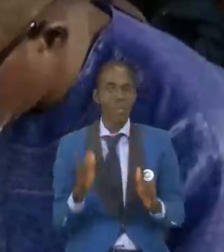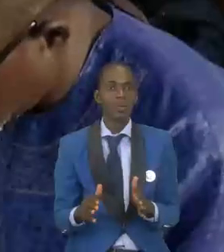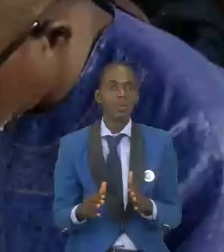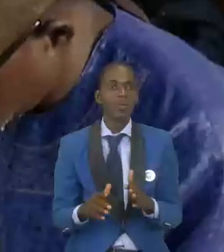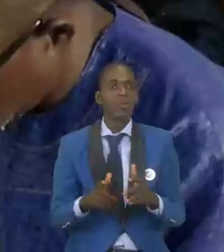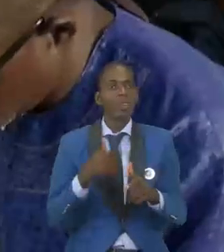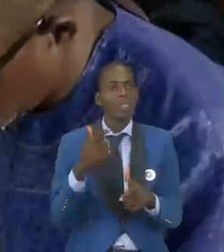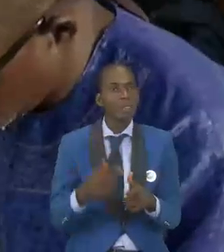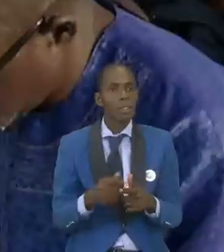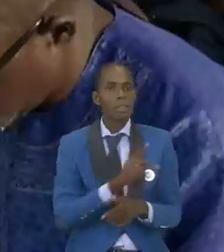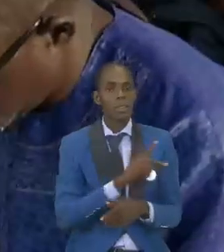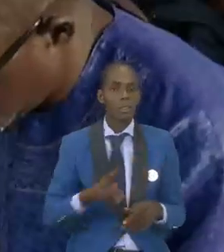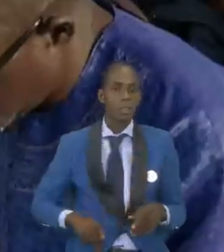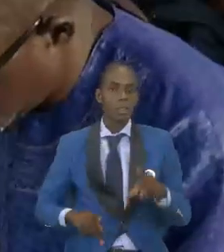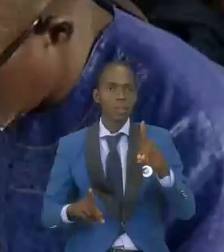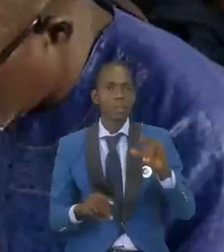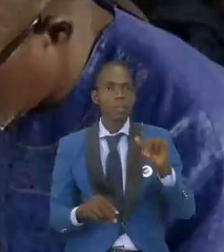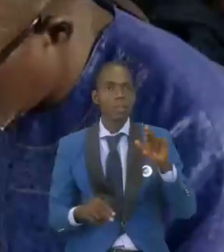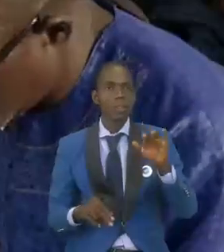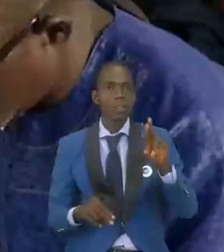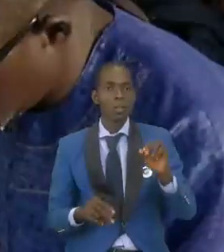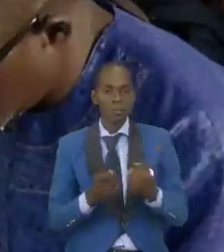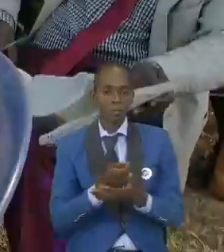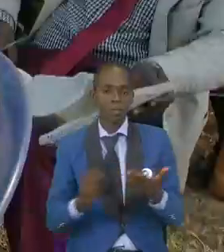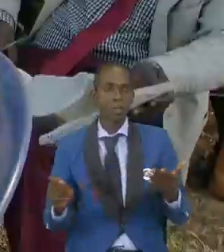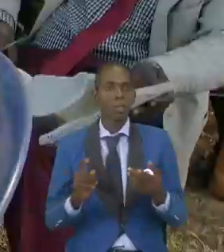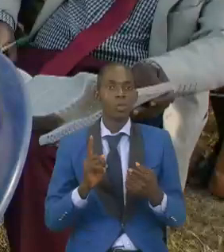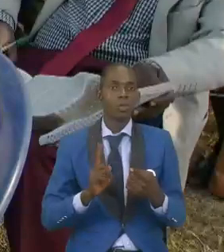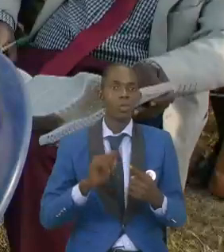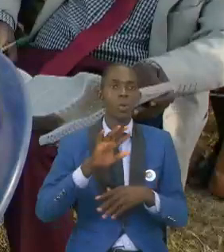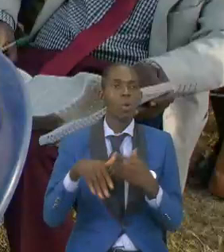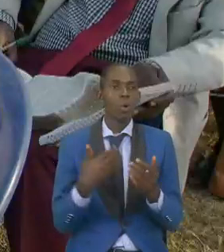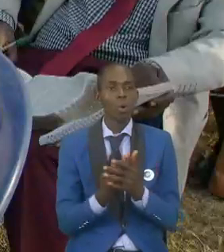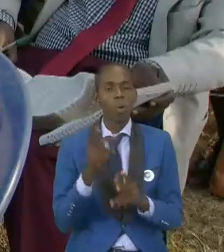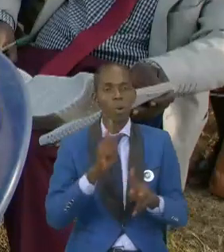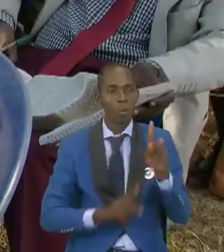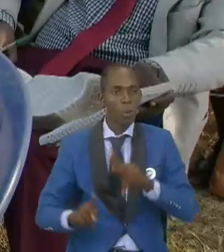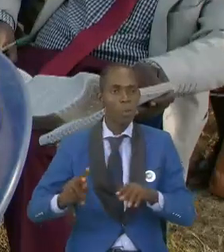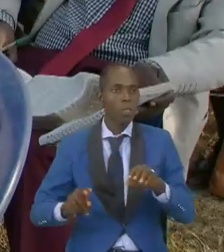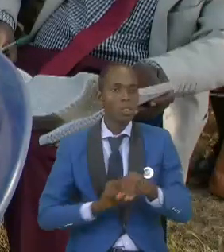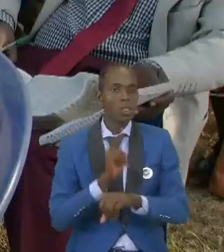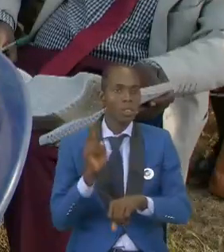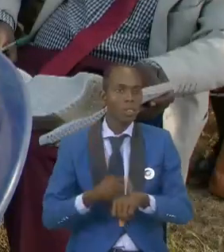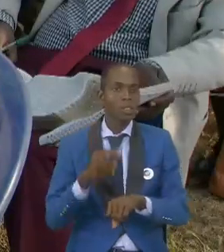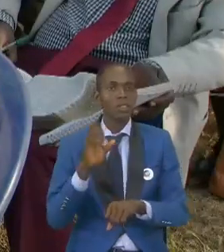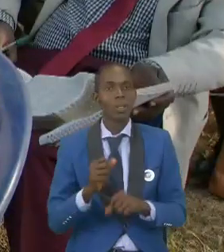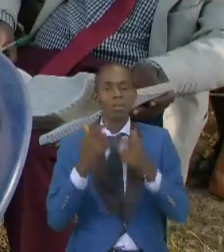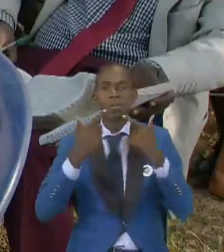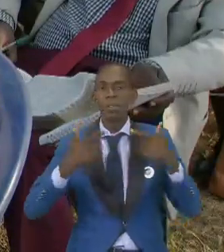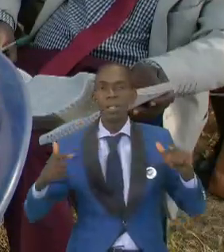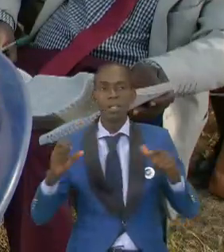wrote unto all people, nations, and languages that dwell in all